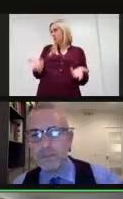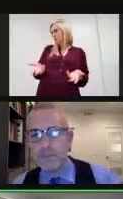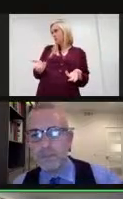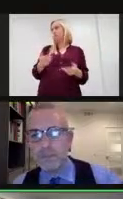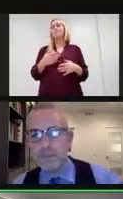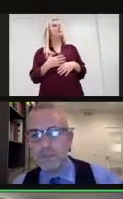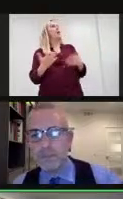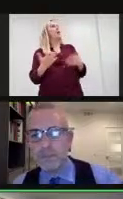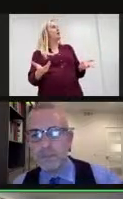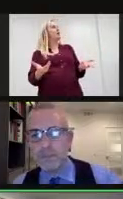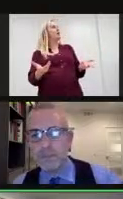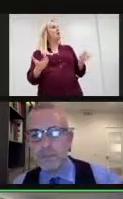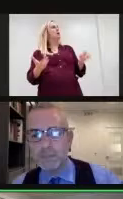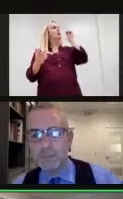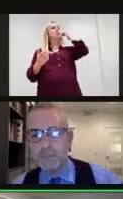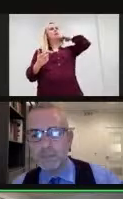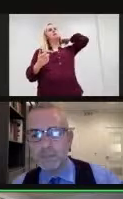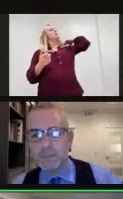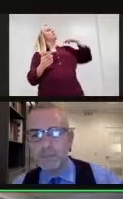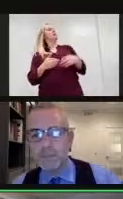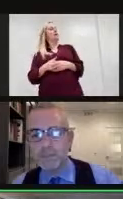You know, I think,